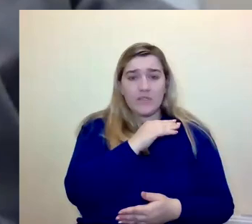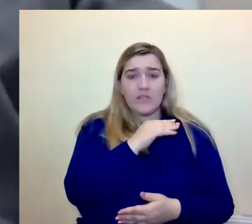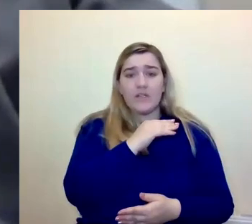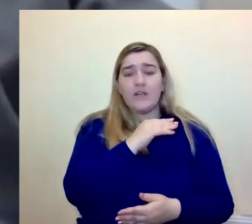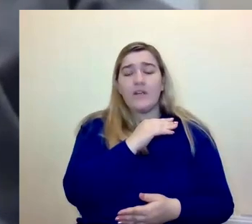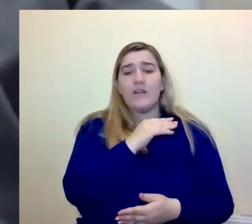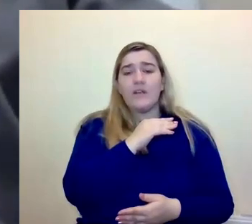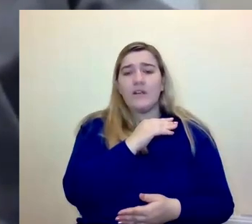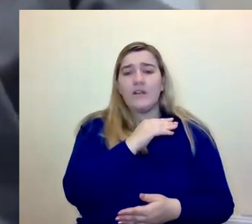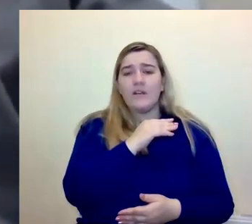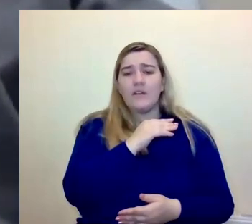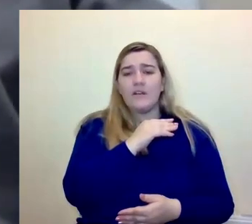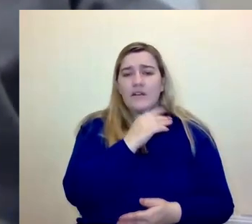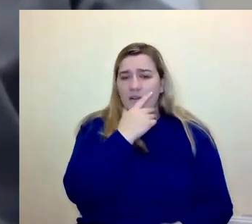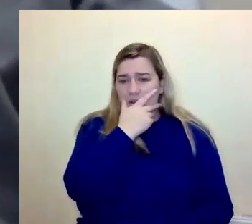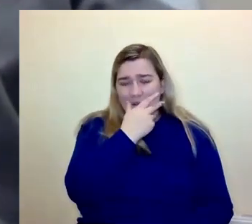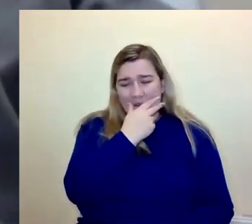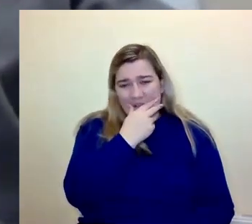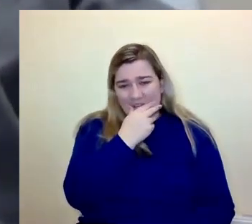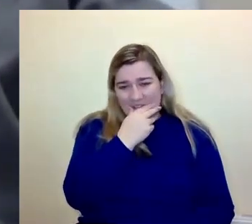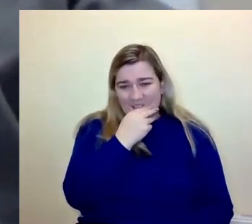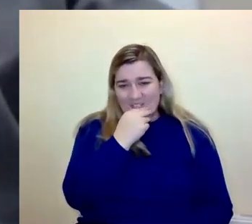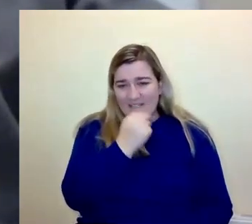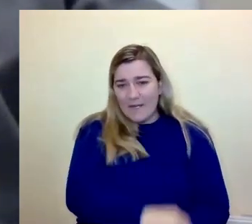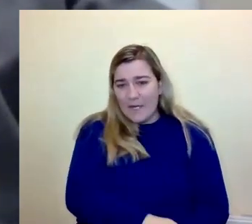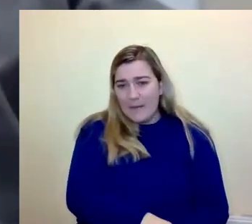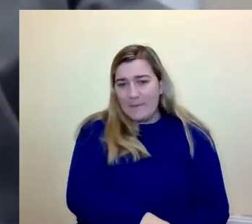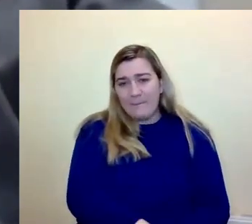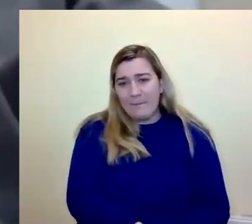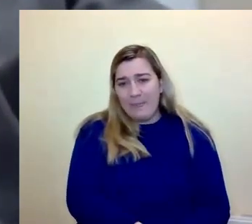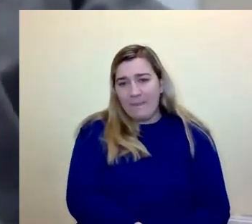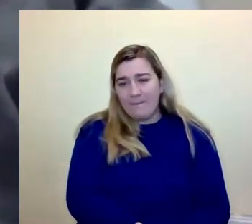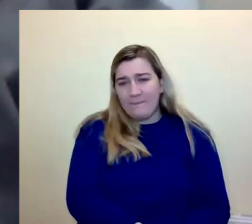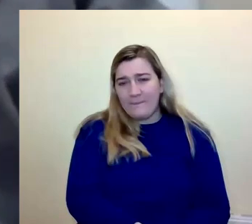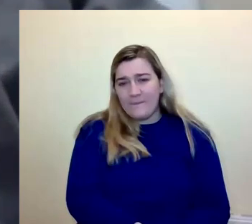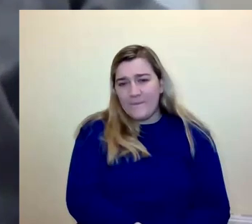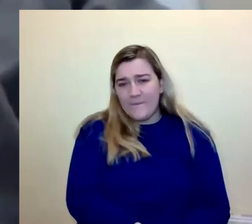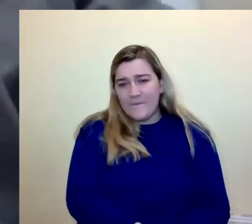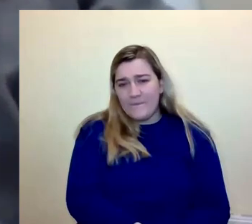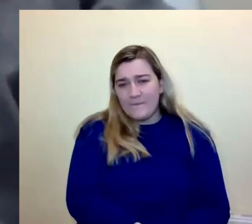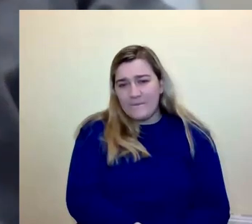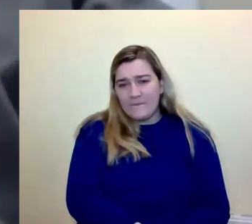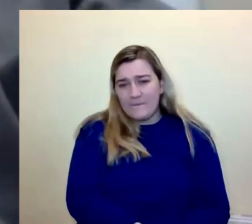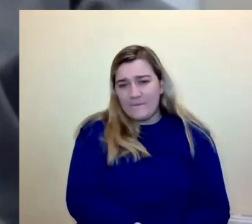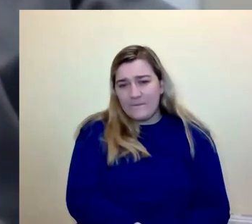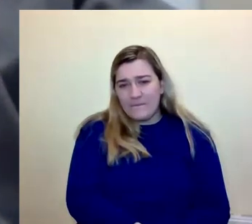it's important to have the people to go to when you need to make decisions in your life.